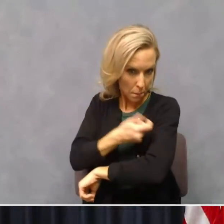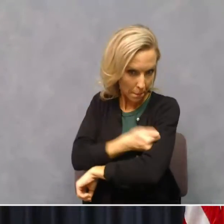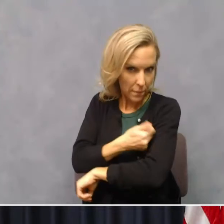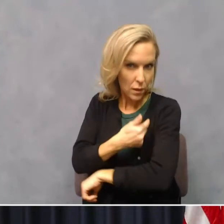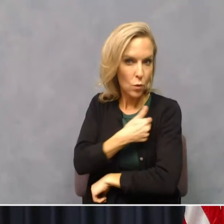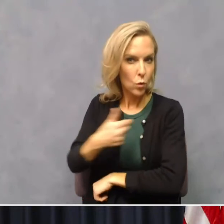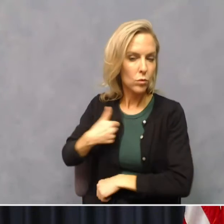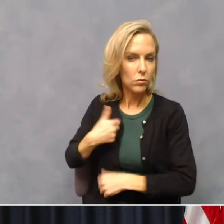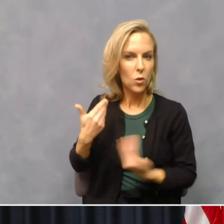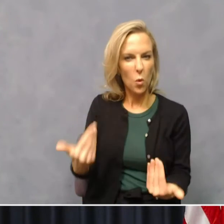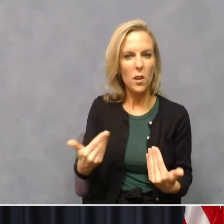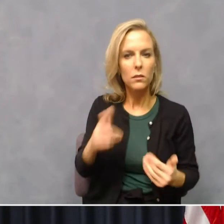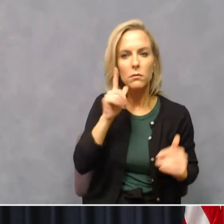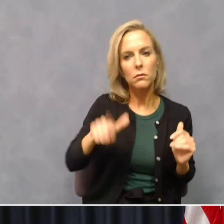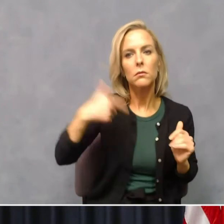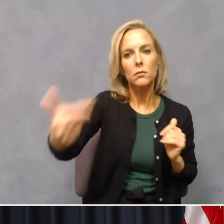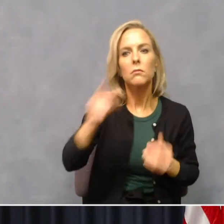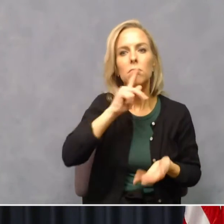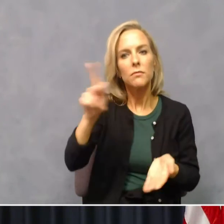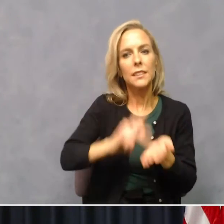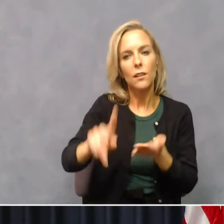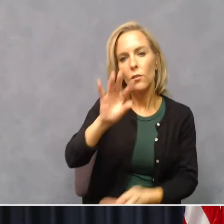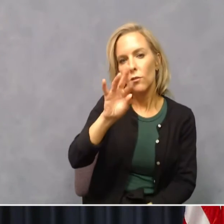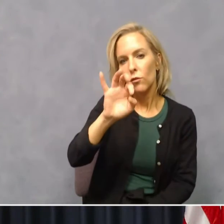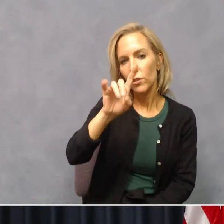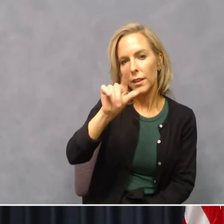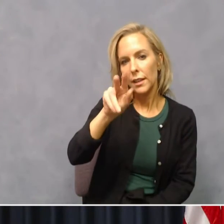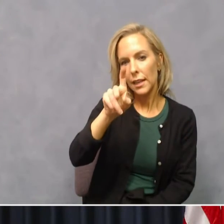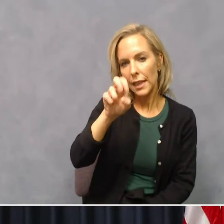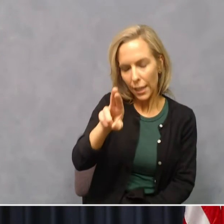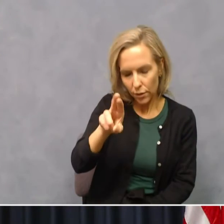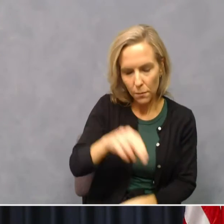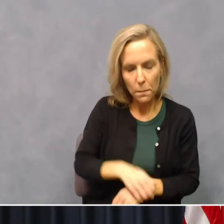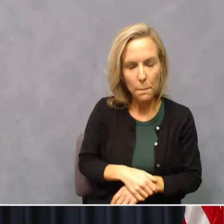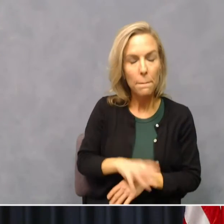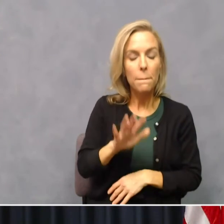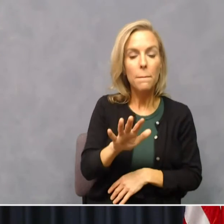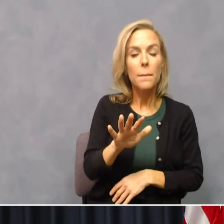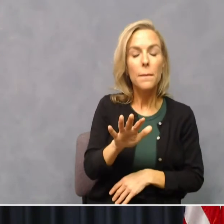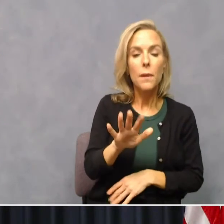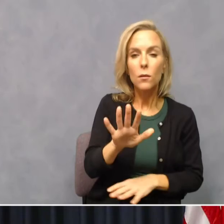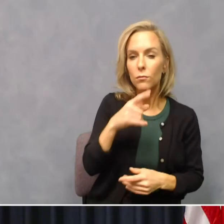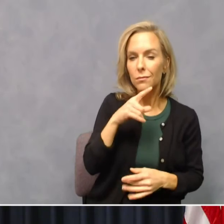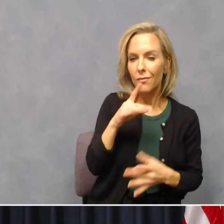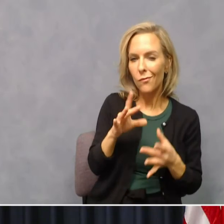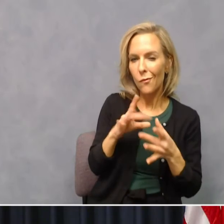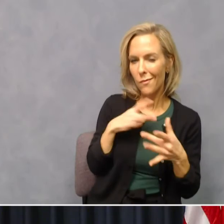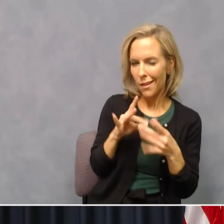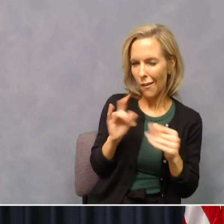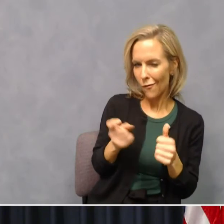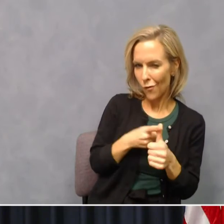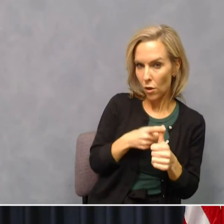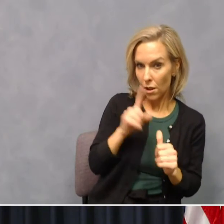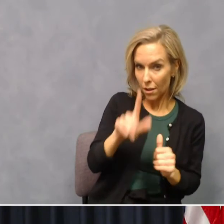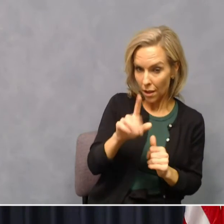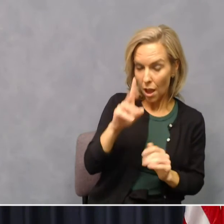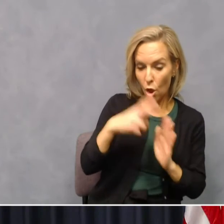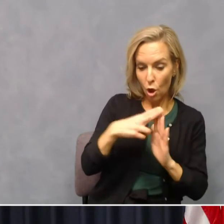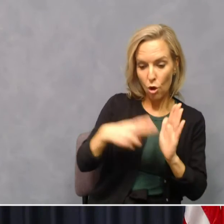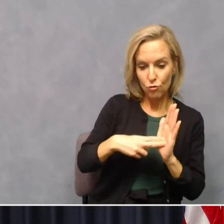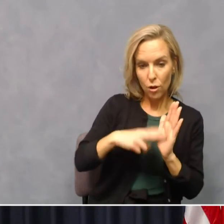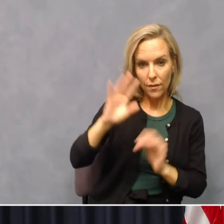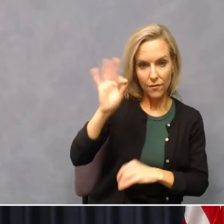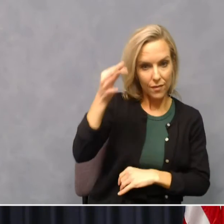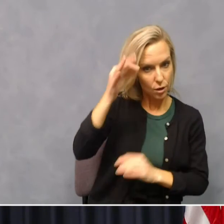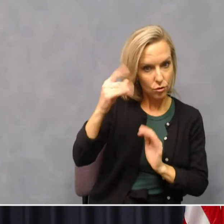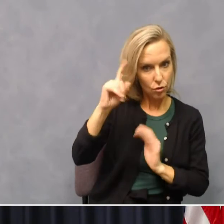Secretary Friedlander. But let me just say, remember, this is a contract with the federal government between